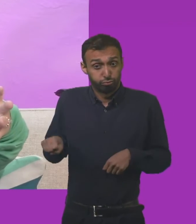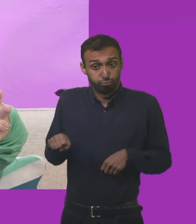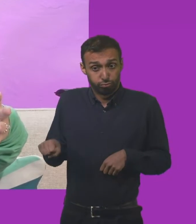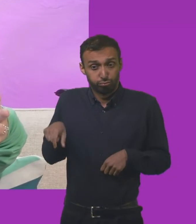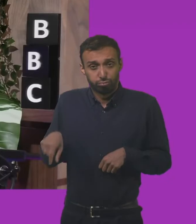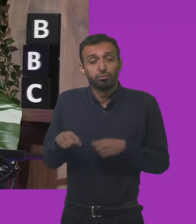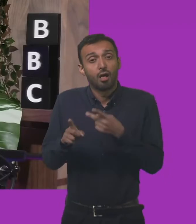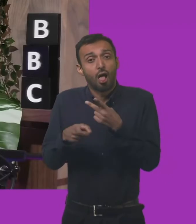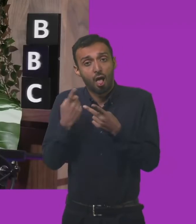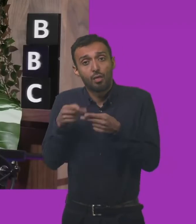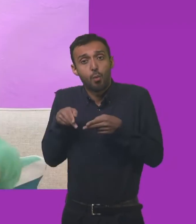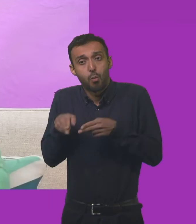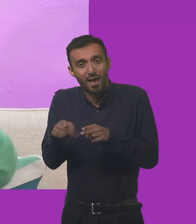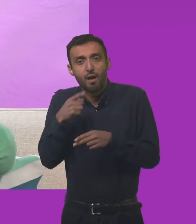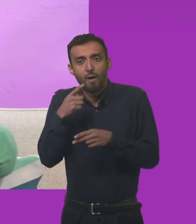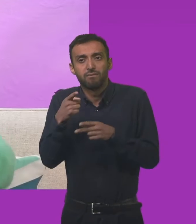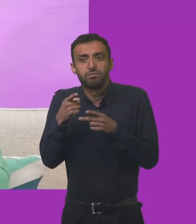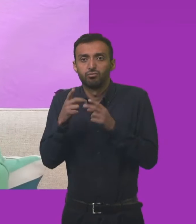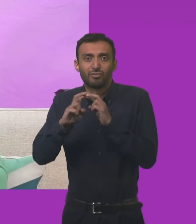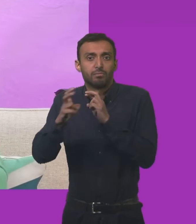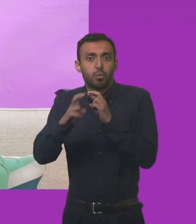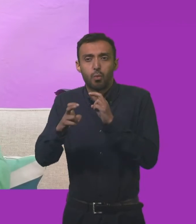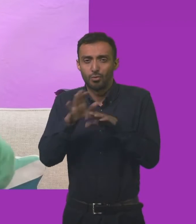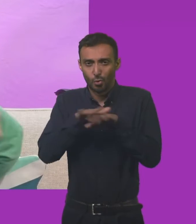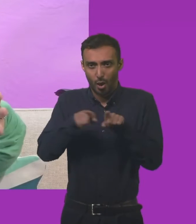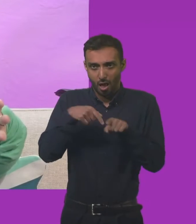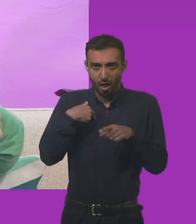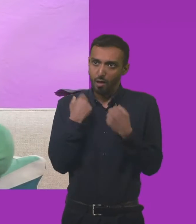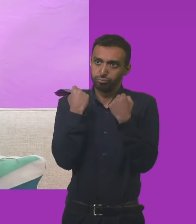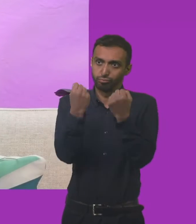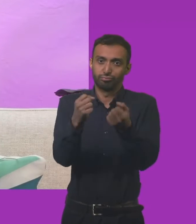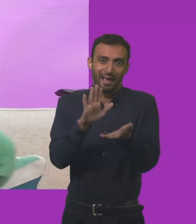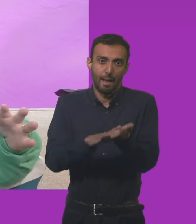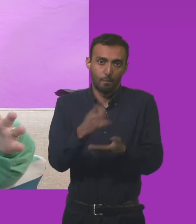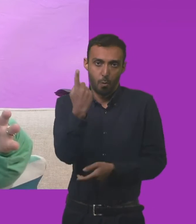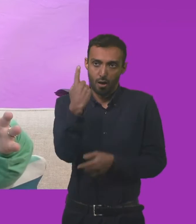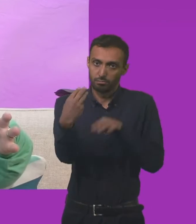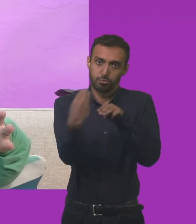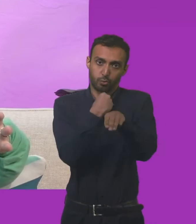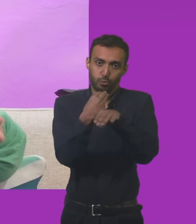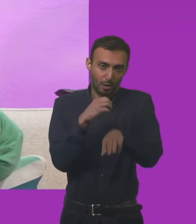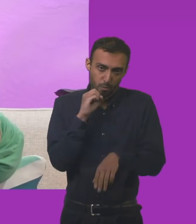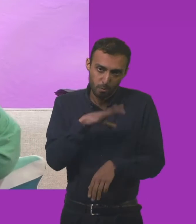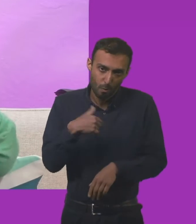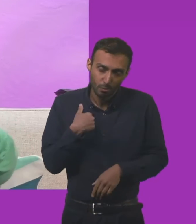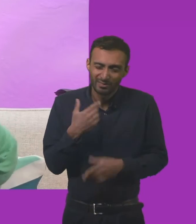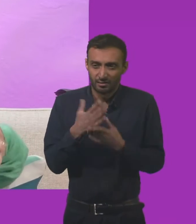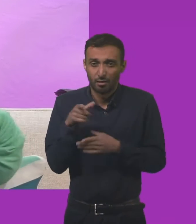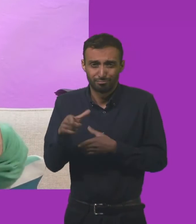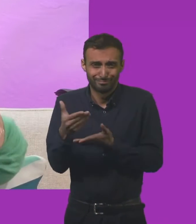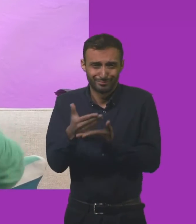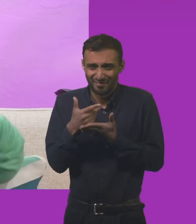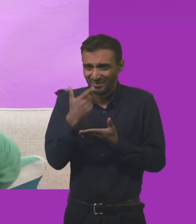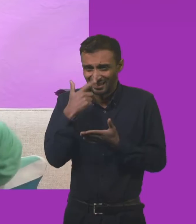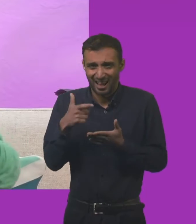the M1, beep, beep. So it fits quite safely in a